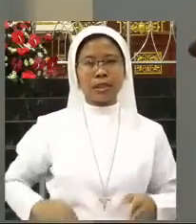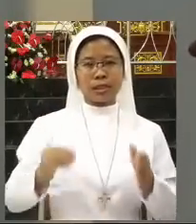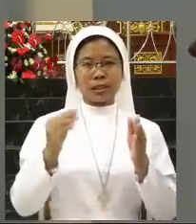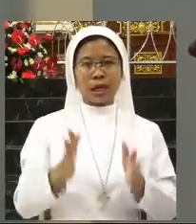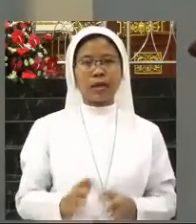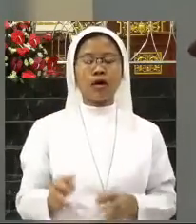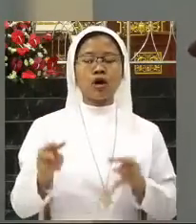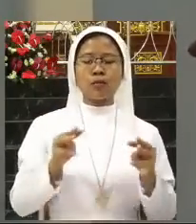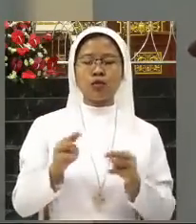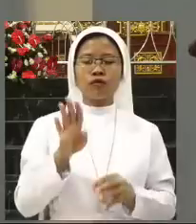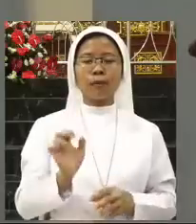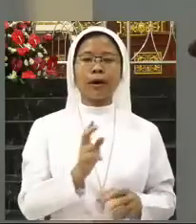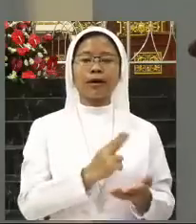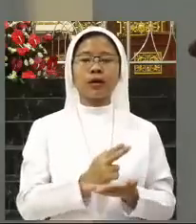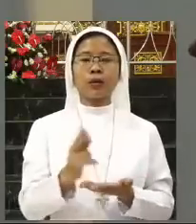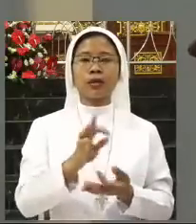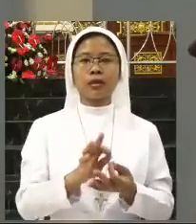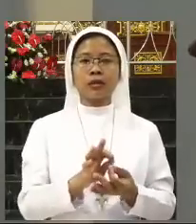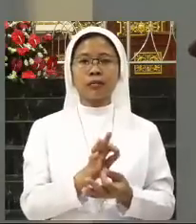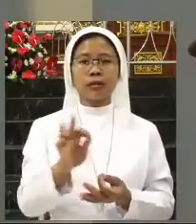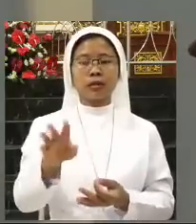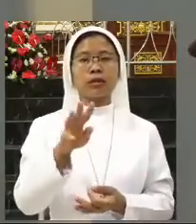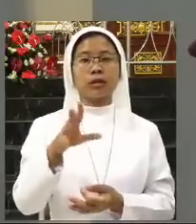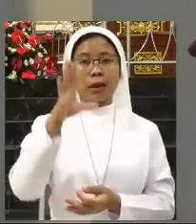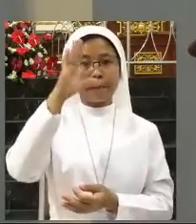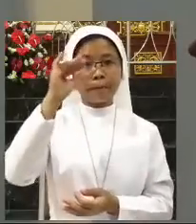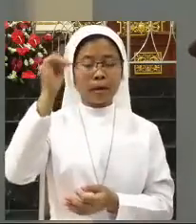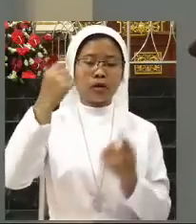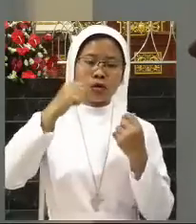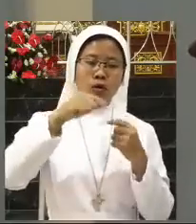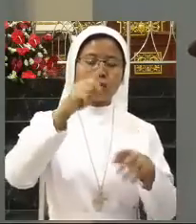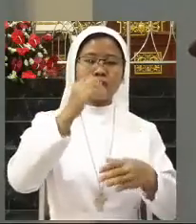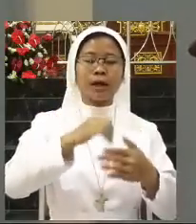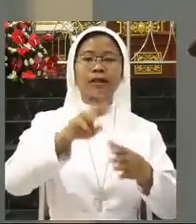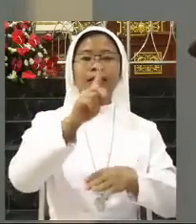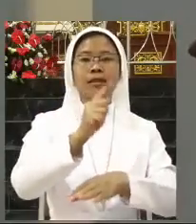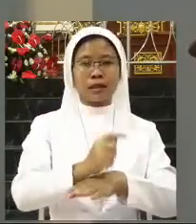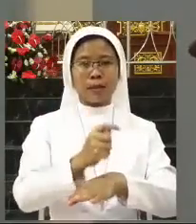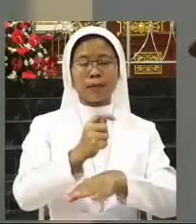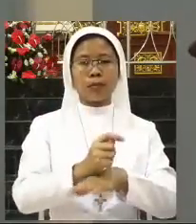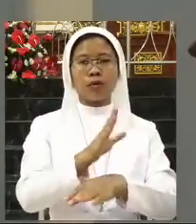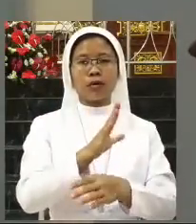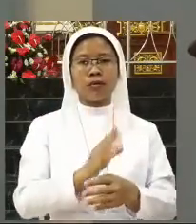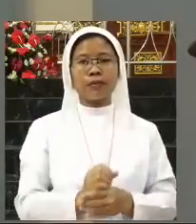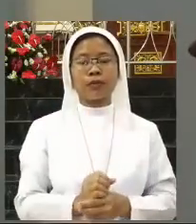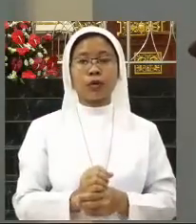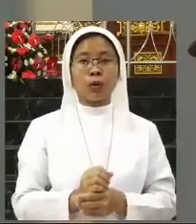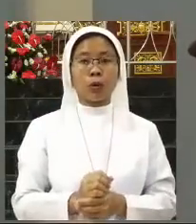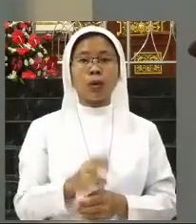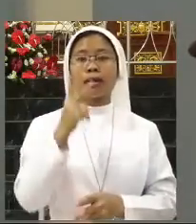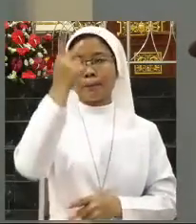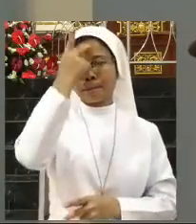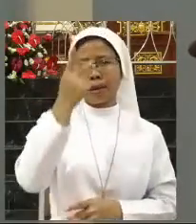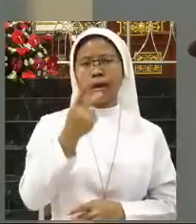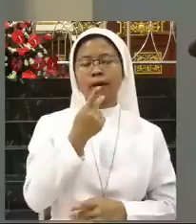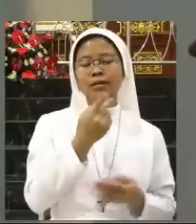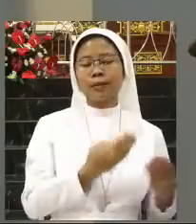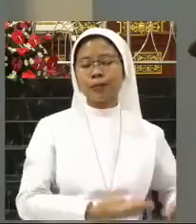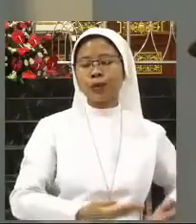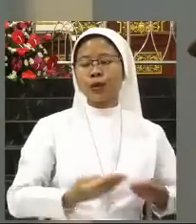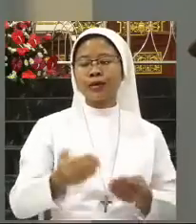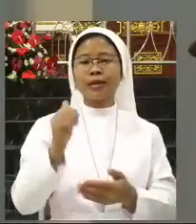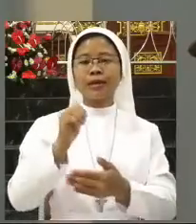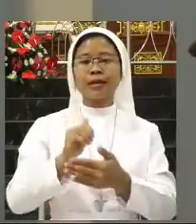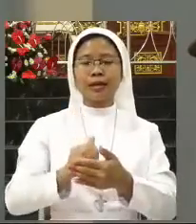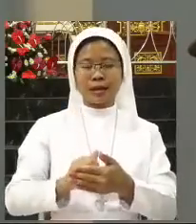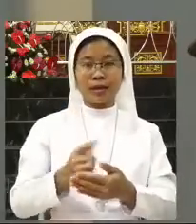Moved by the Spirit, he went into the temple courts. When the parents brought in the